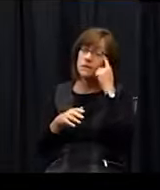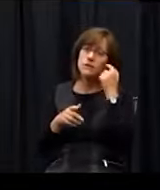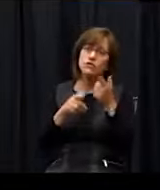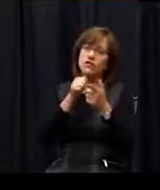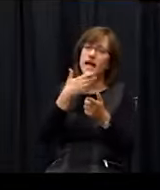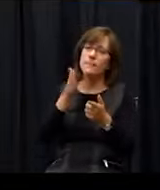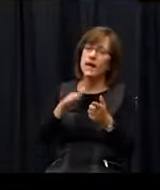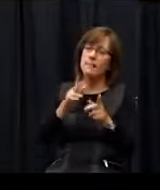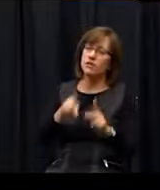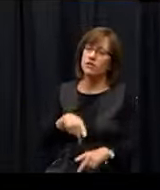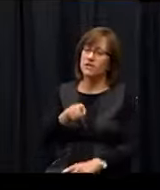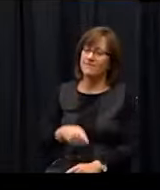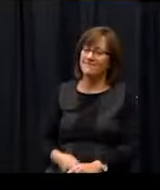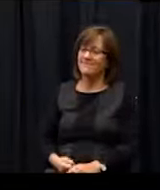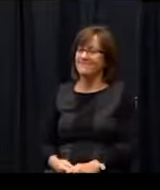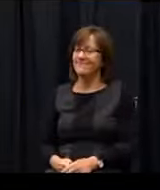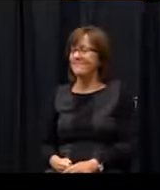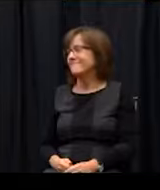bad person.